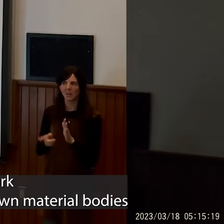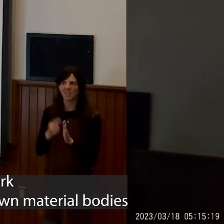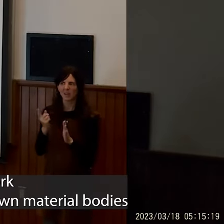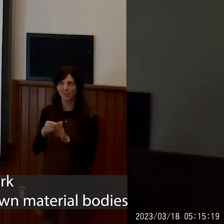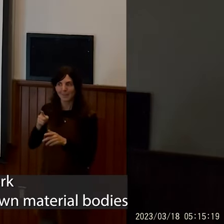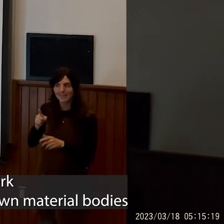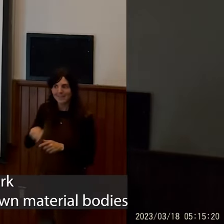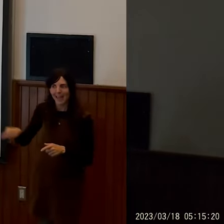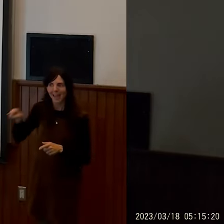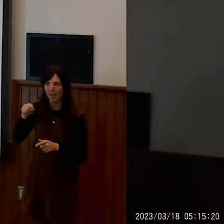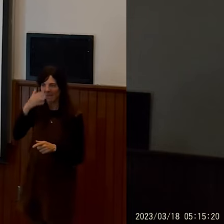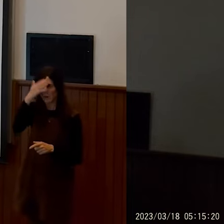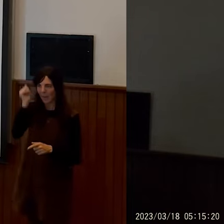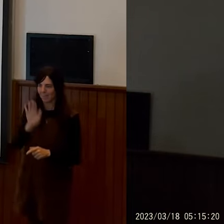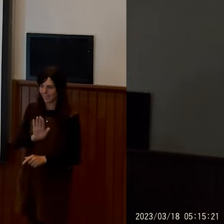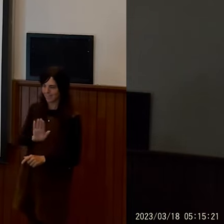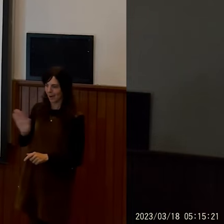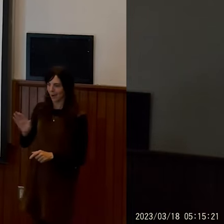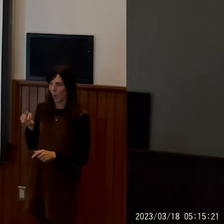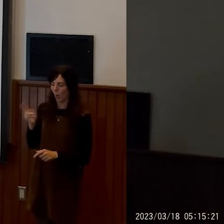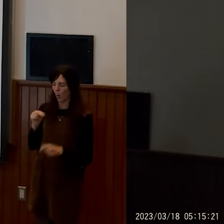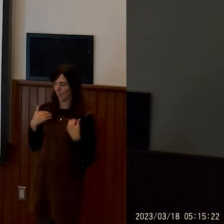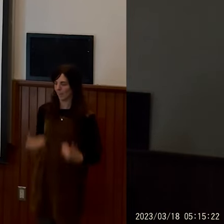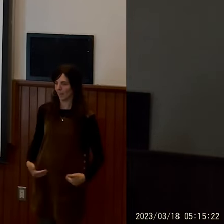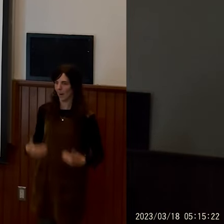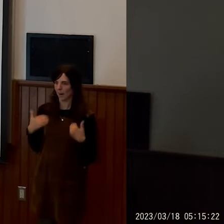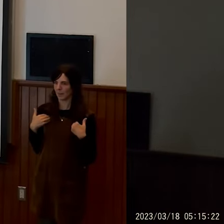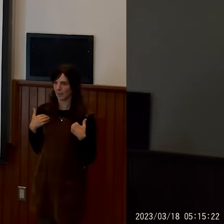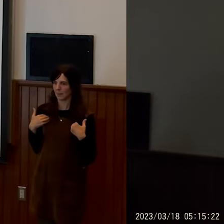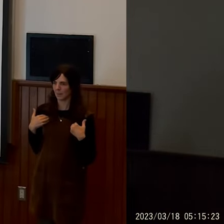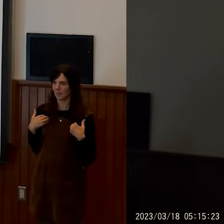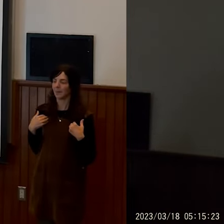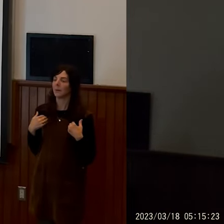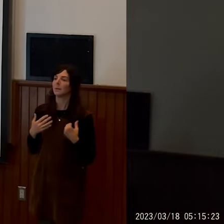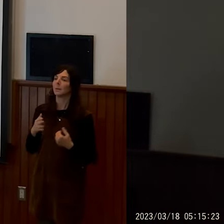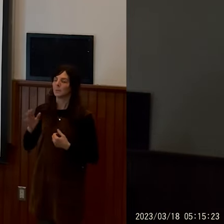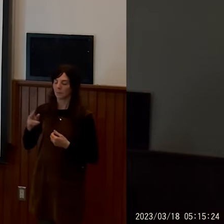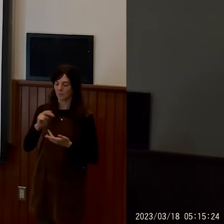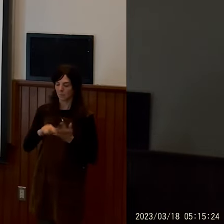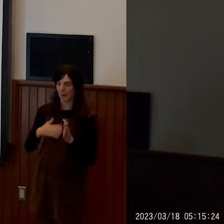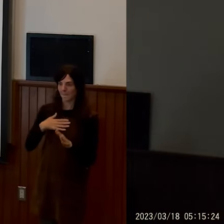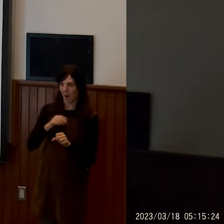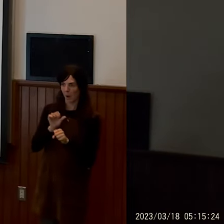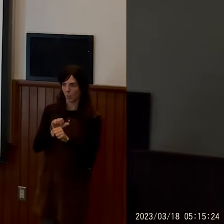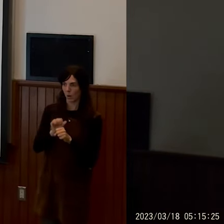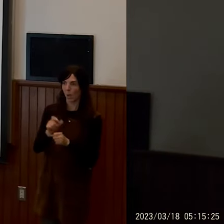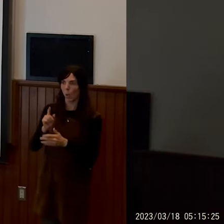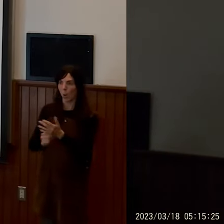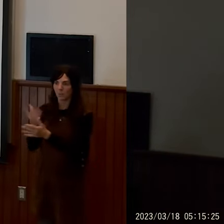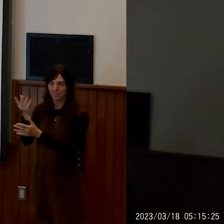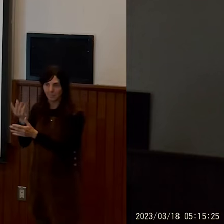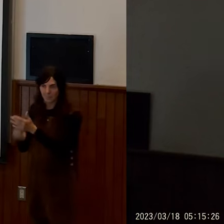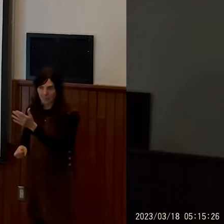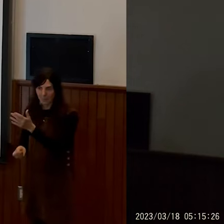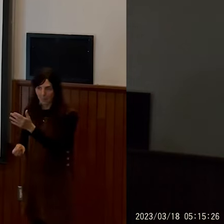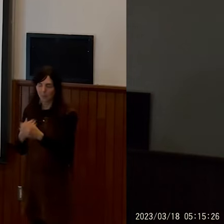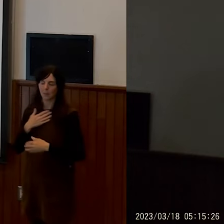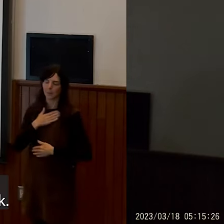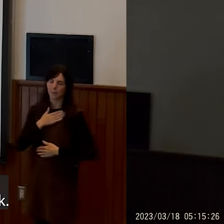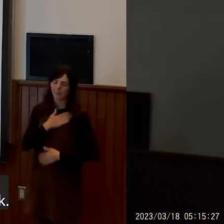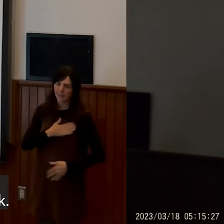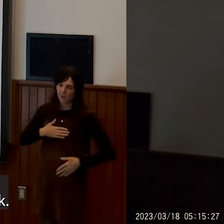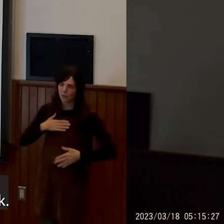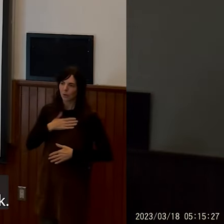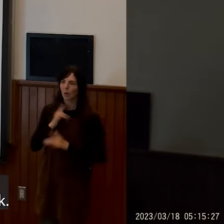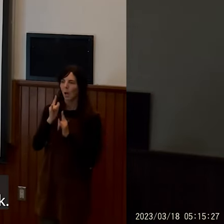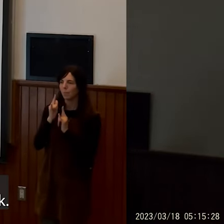own material bodies. I mean, actually, my work comes out of that space of saying actually that, you know, our pleasure, our